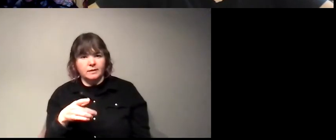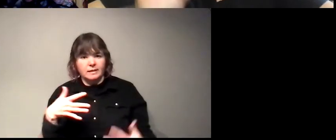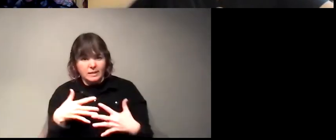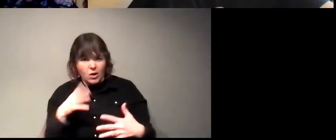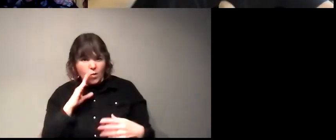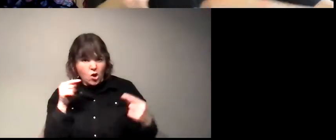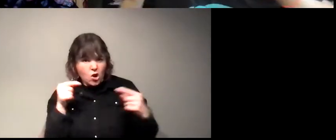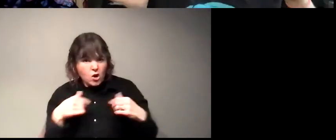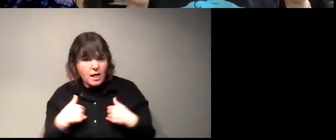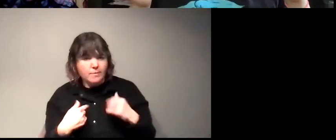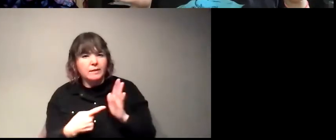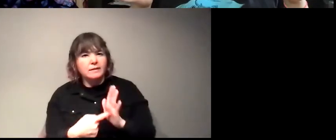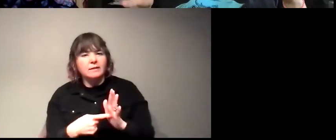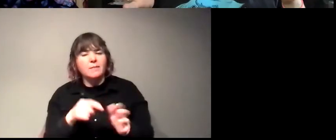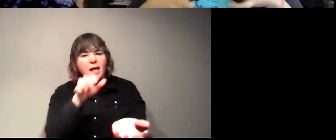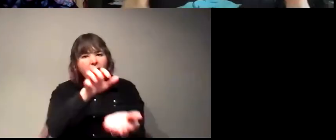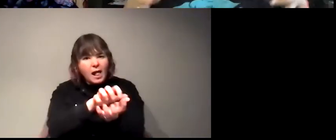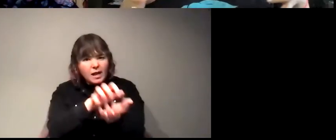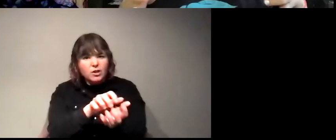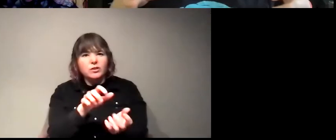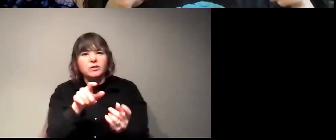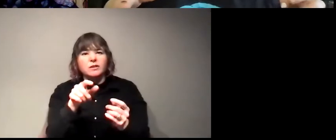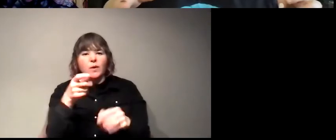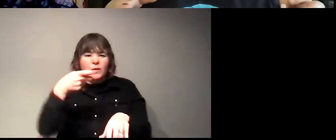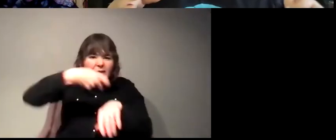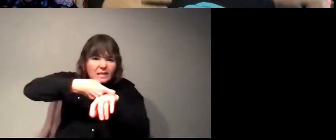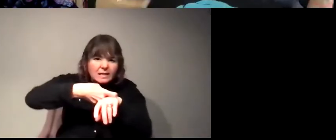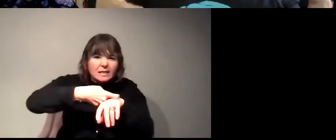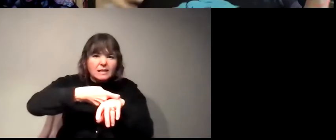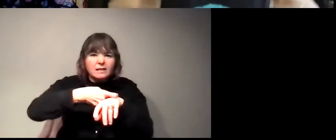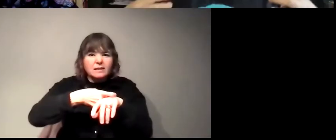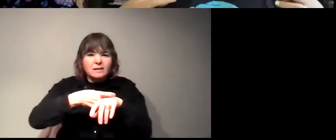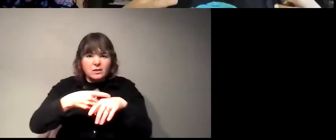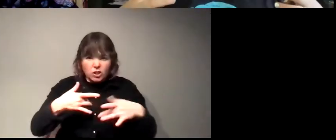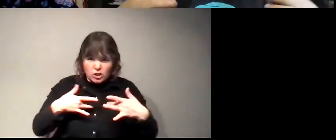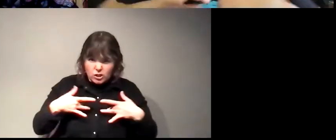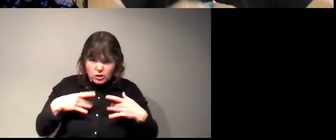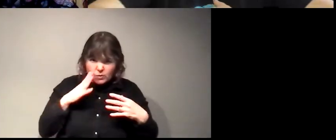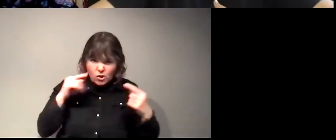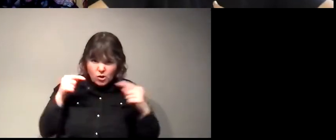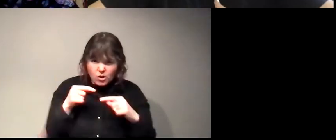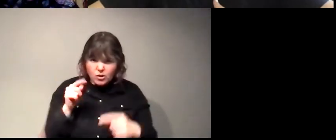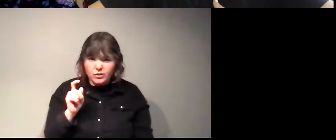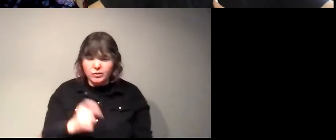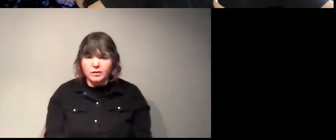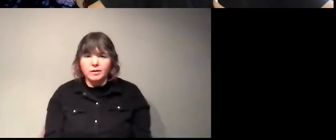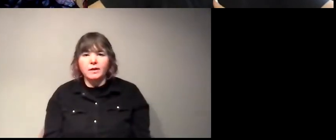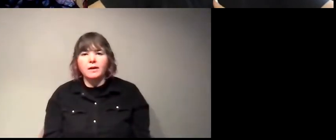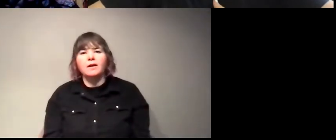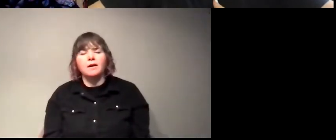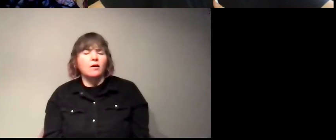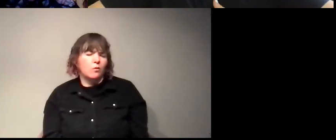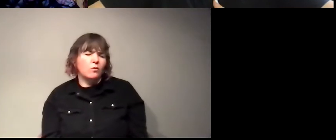animals? For example, like with the gators, when you have to sit on them. Mhm. Like, are you ever worried about hurting them when you sit on them?